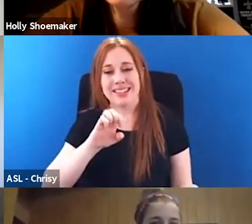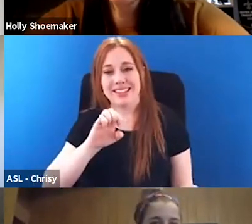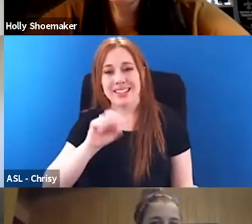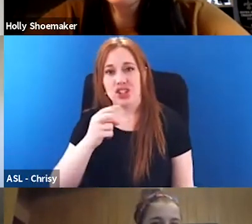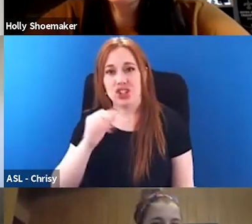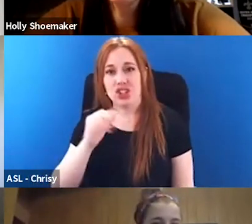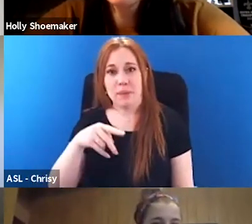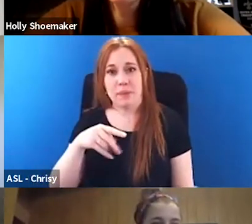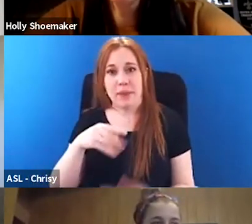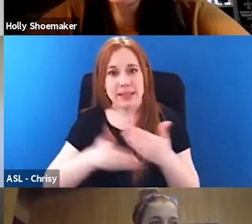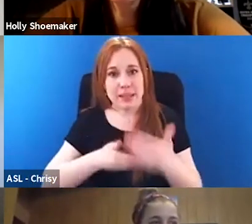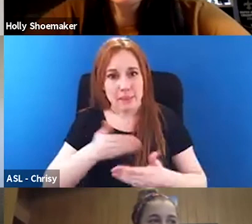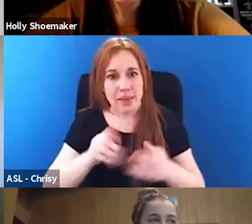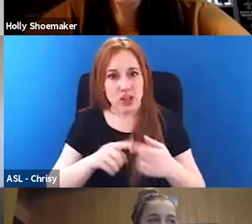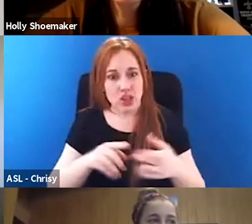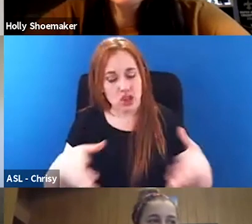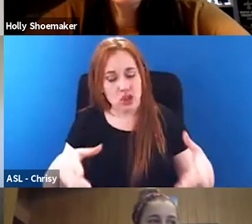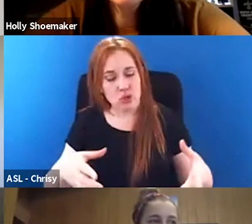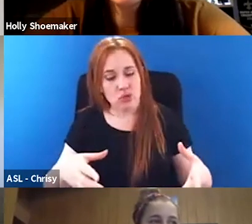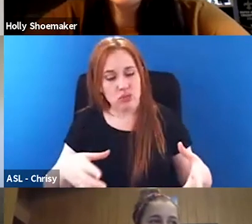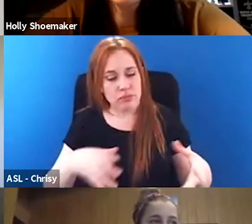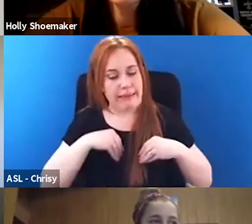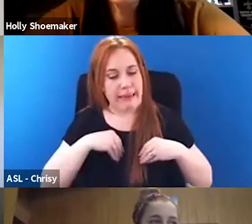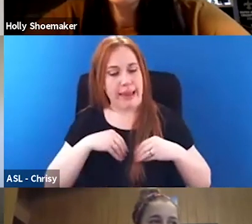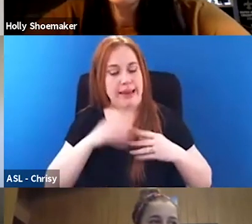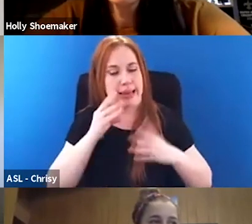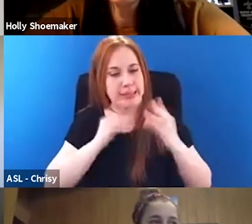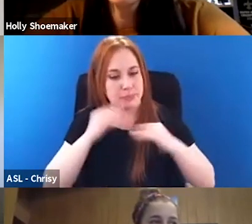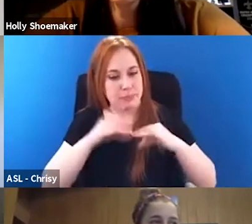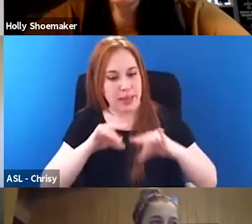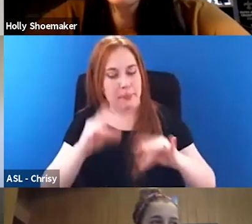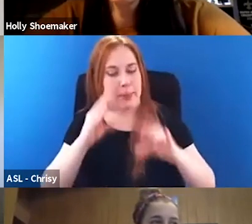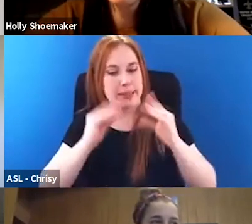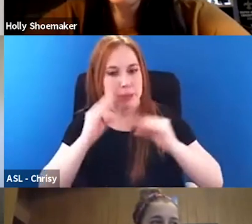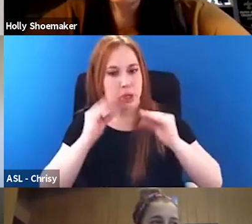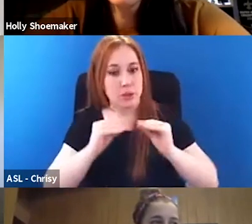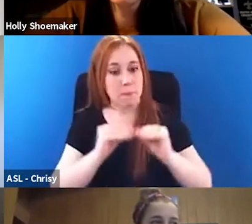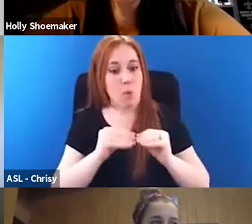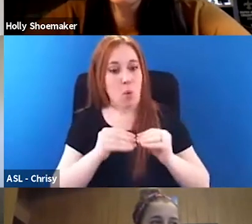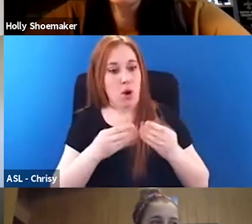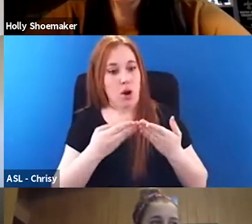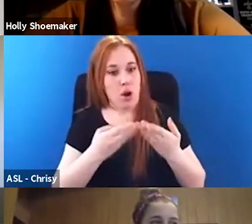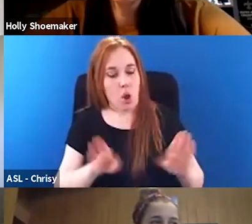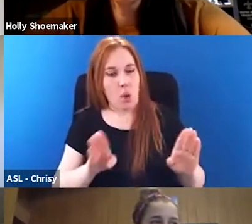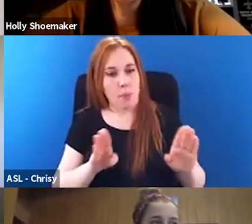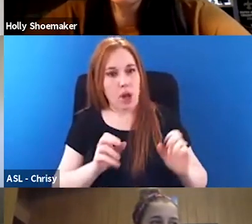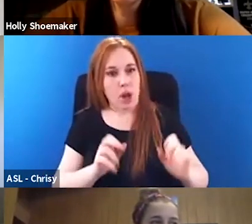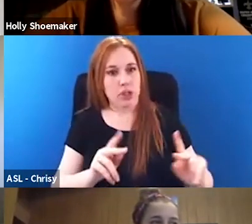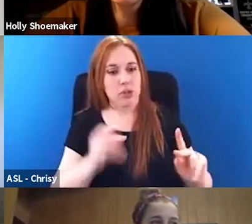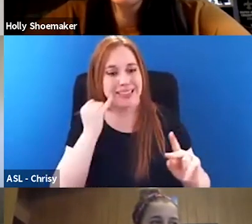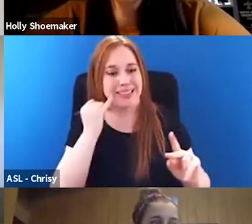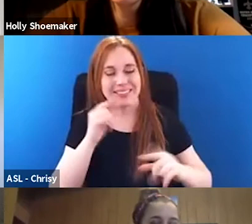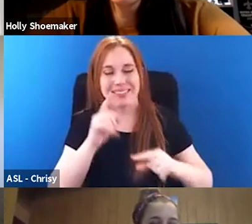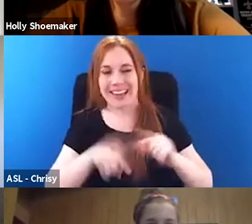That would open up doors for many talented BIPOC where higher education is